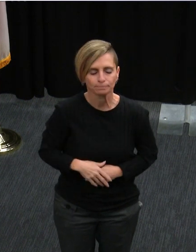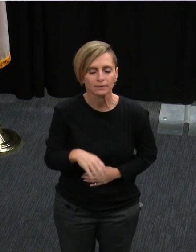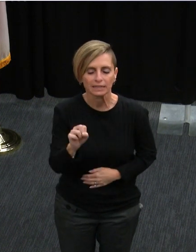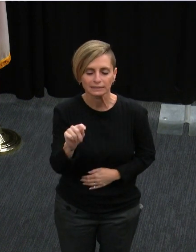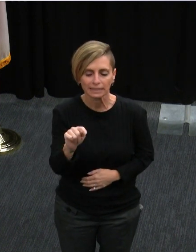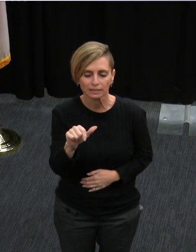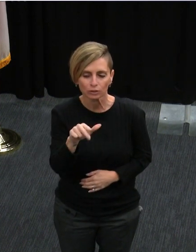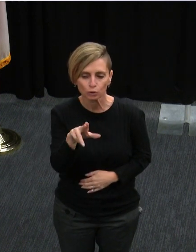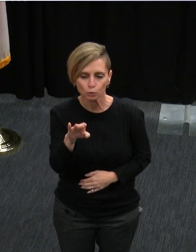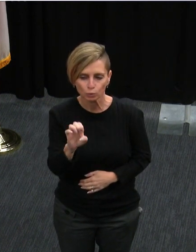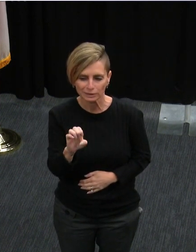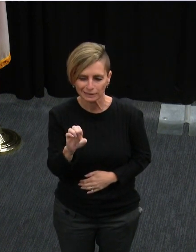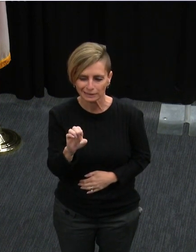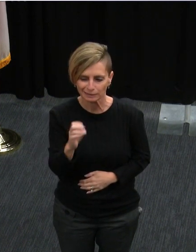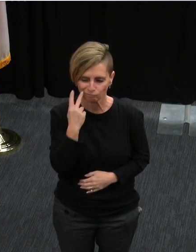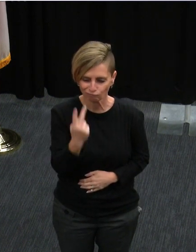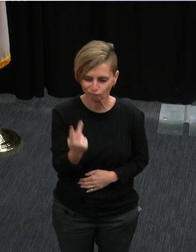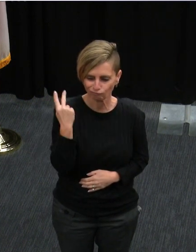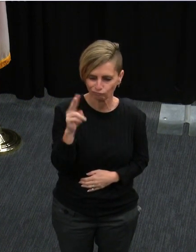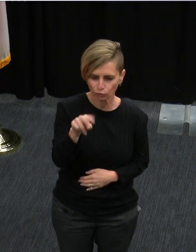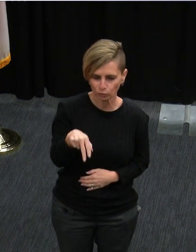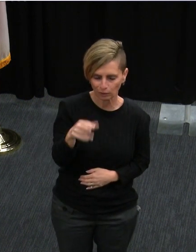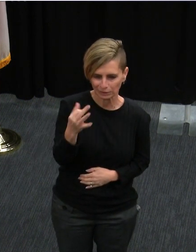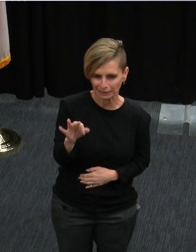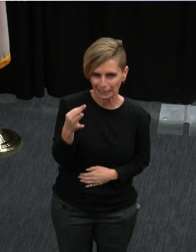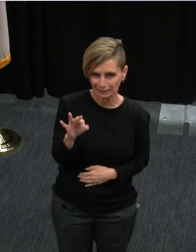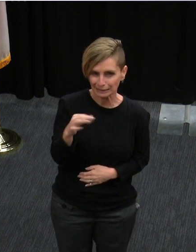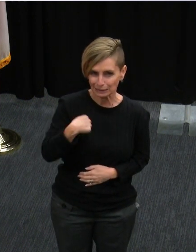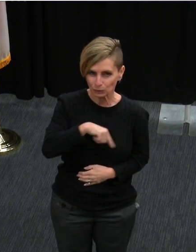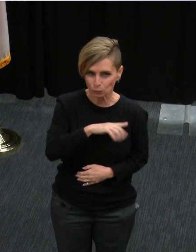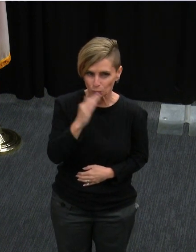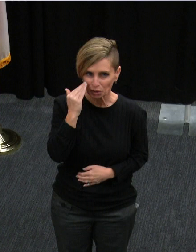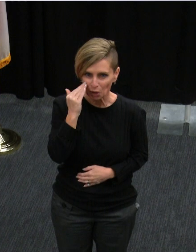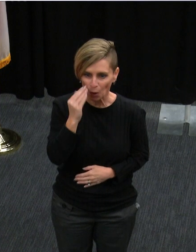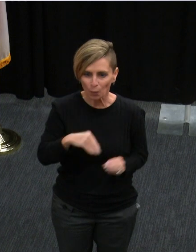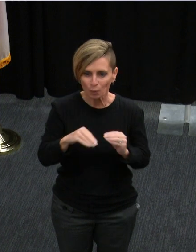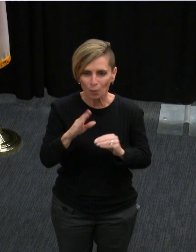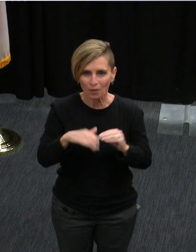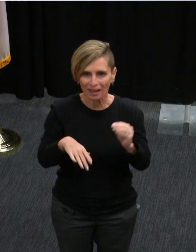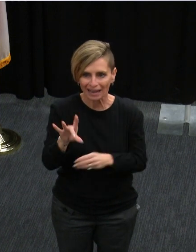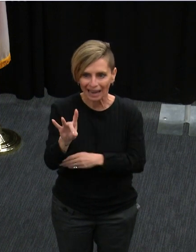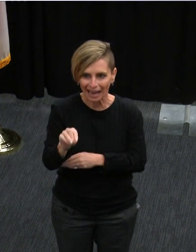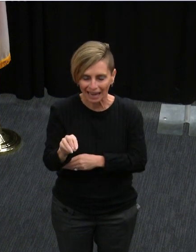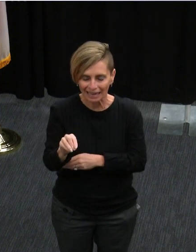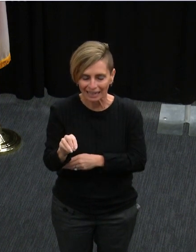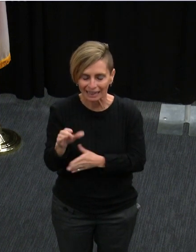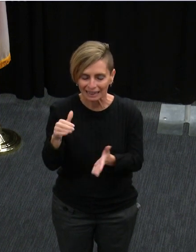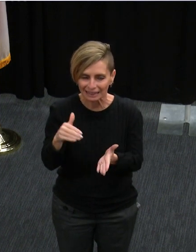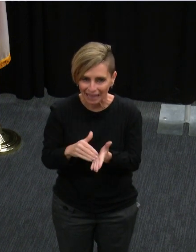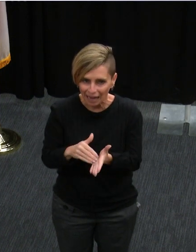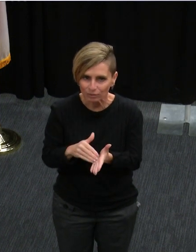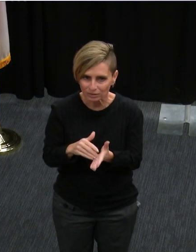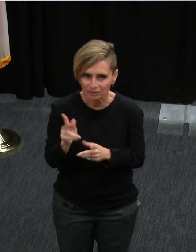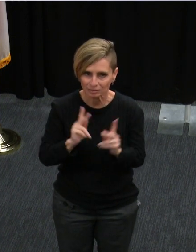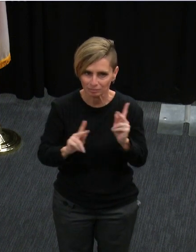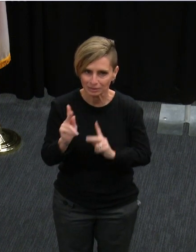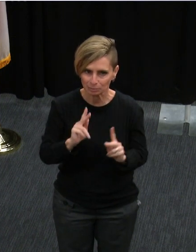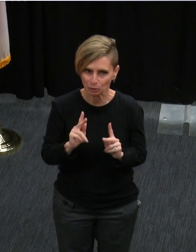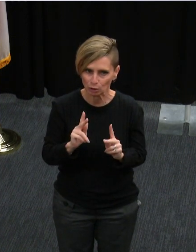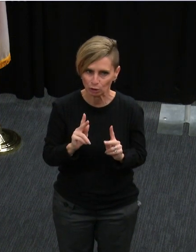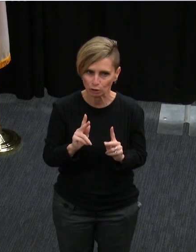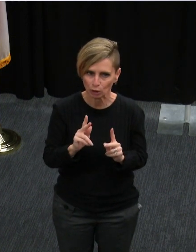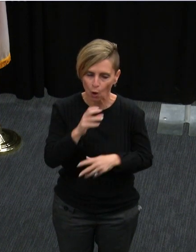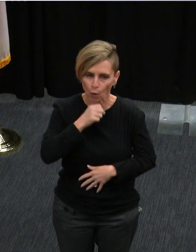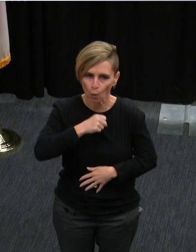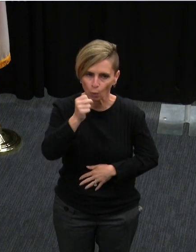looking at the 2019 U.S. Census, we know that there are over 80,000 residents who fall into this category. So it will